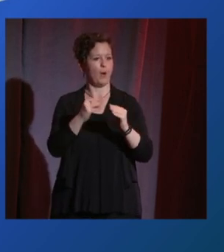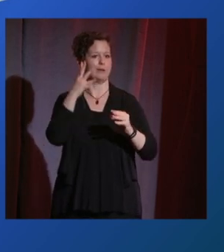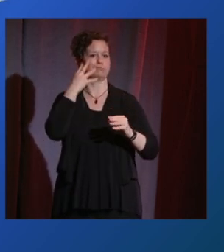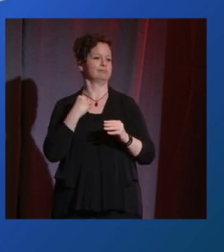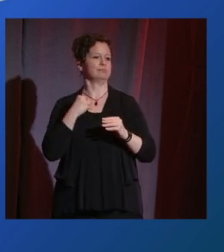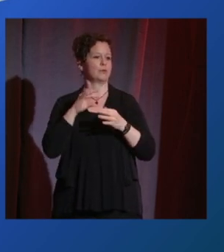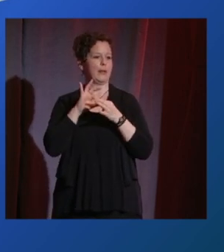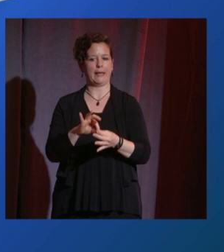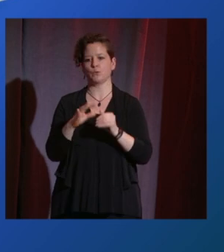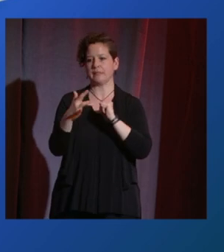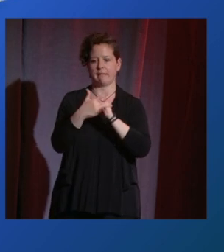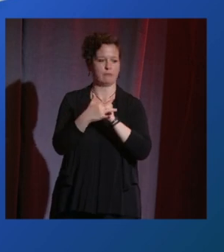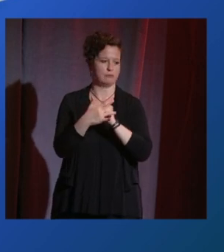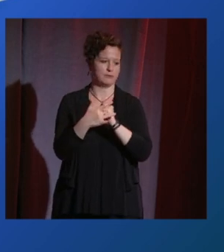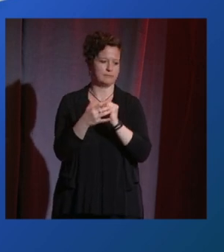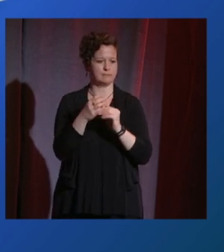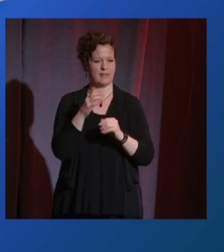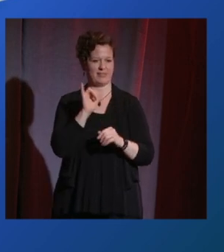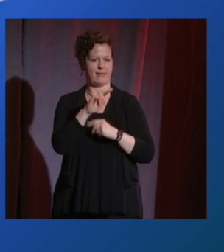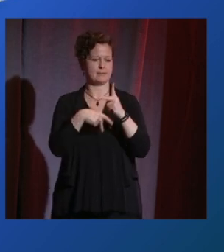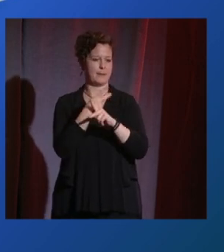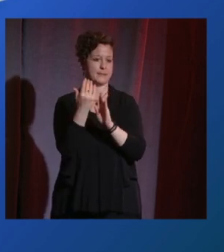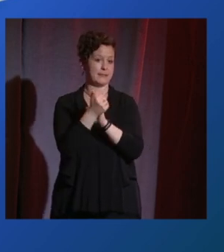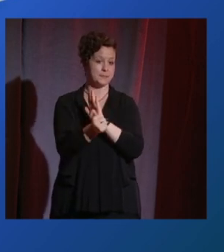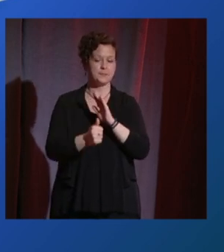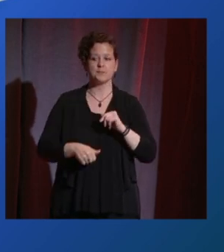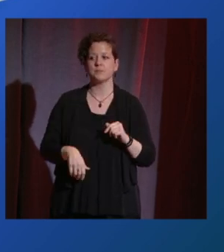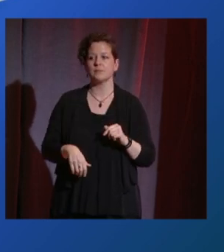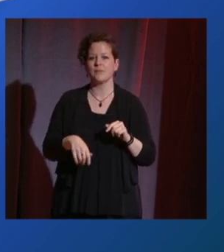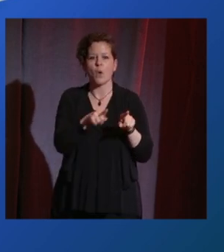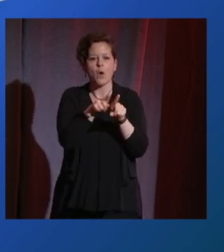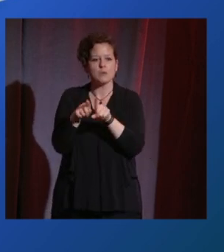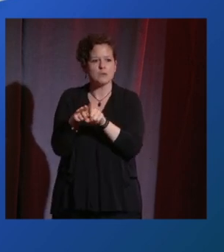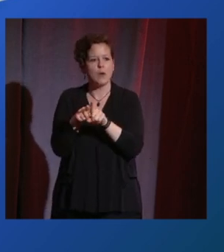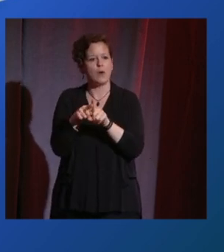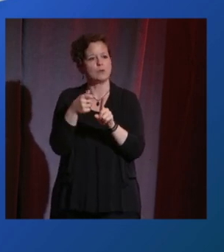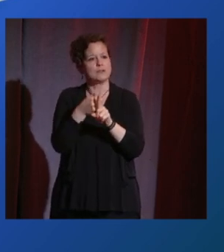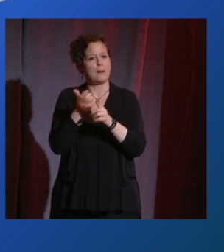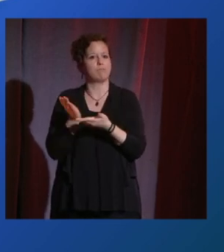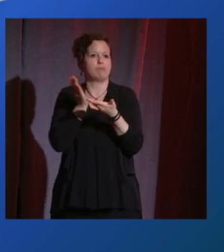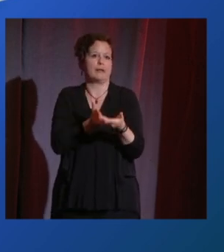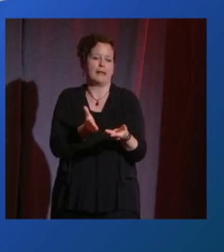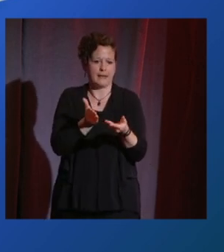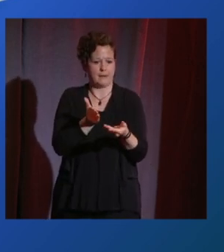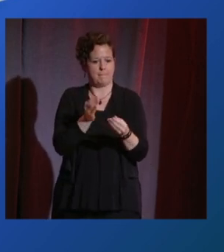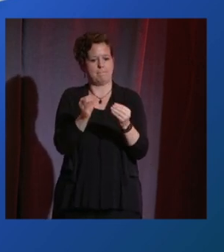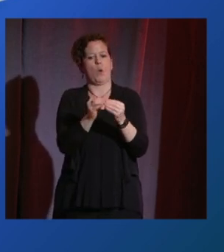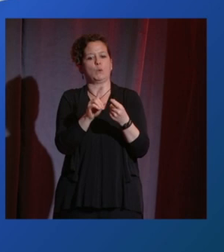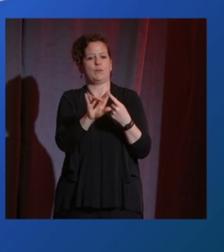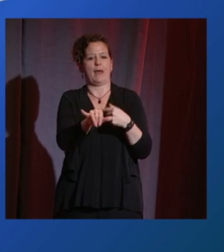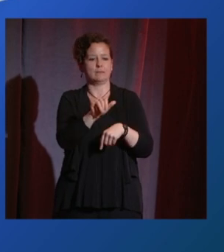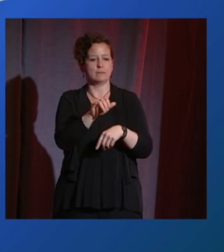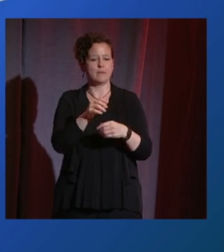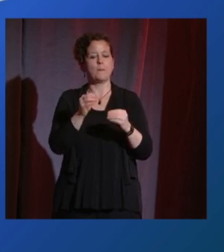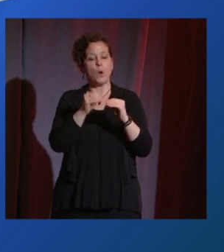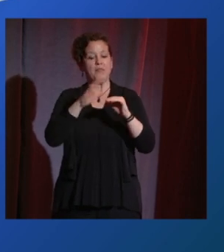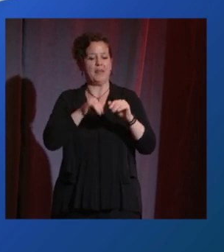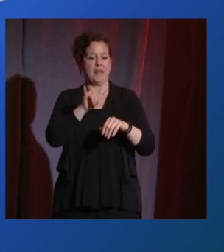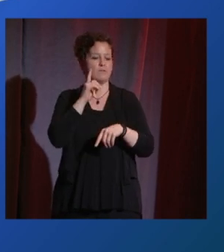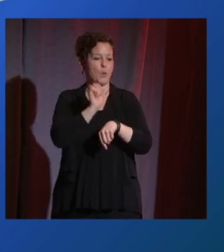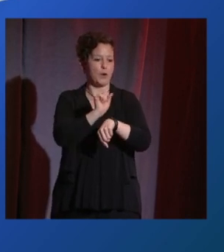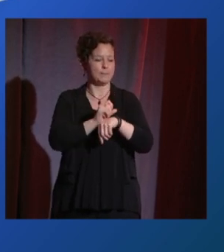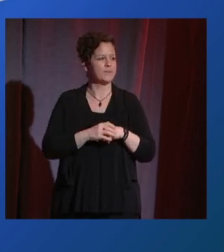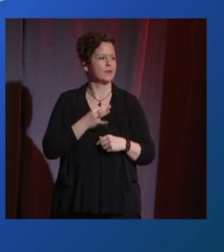on technical skills and that's not all that that you bring what are some of the possible